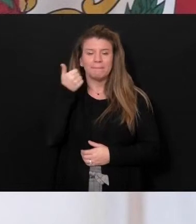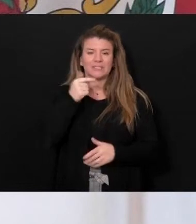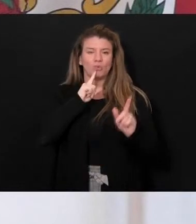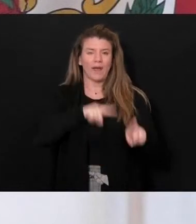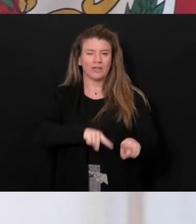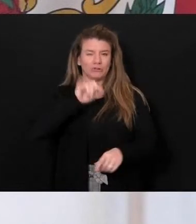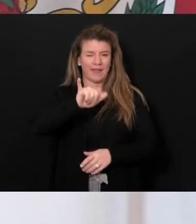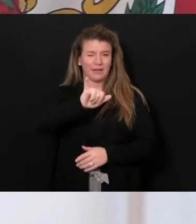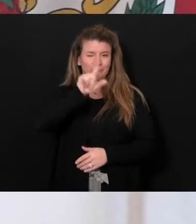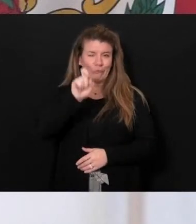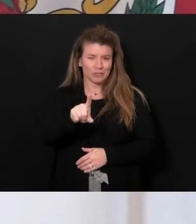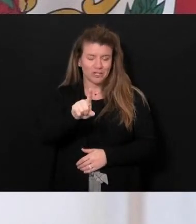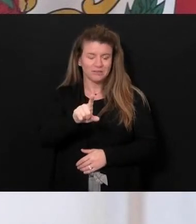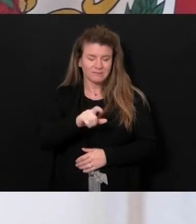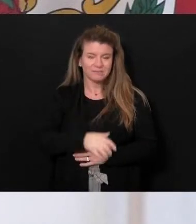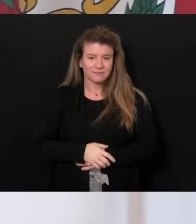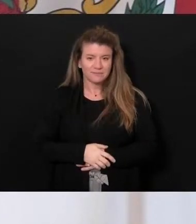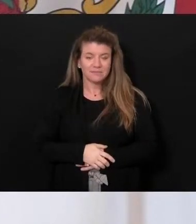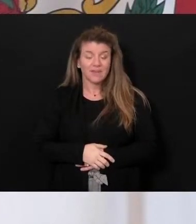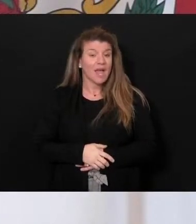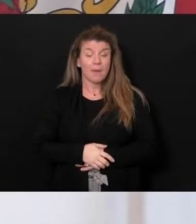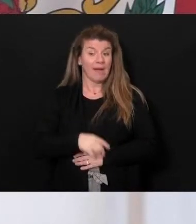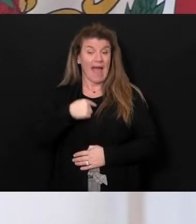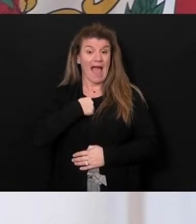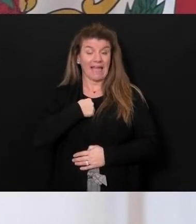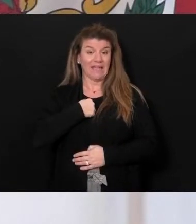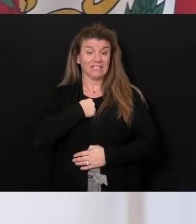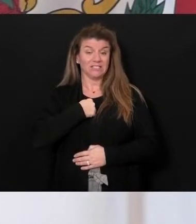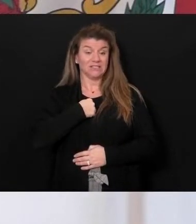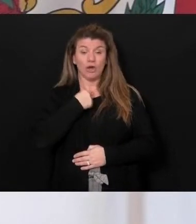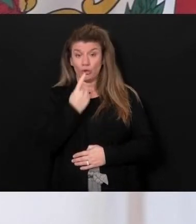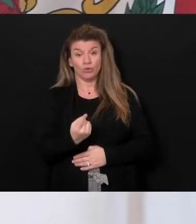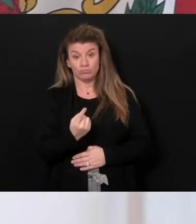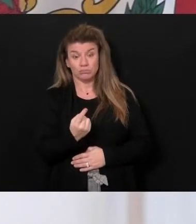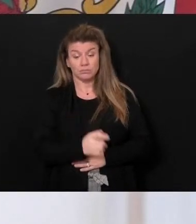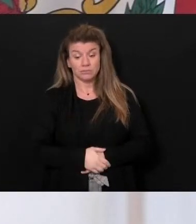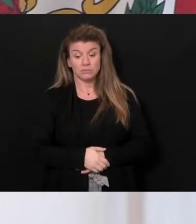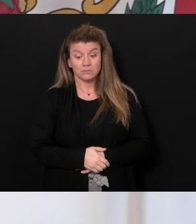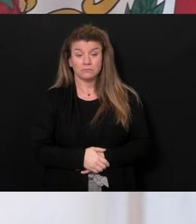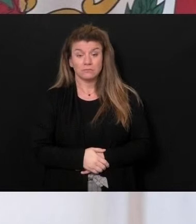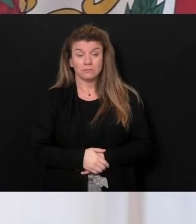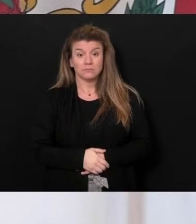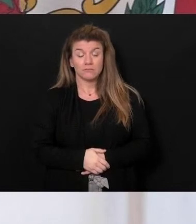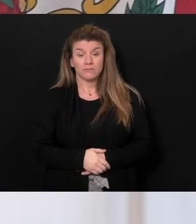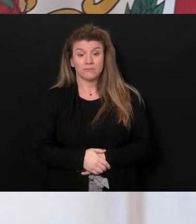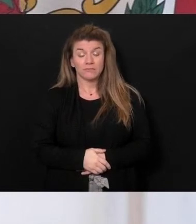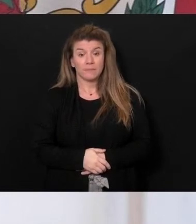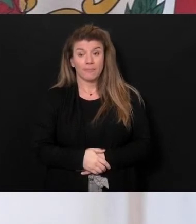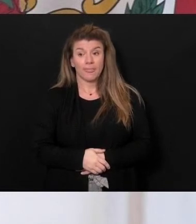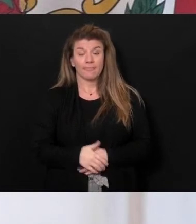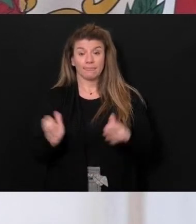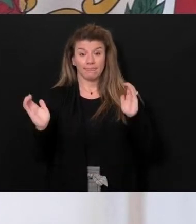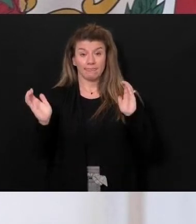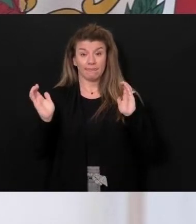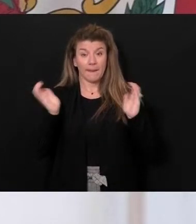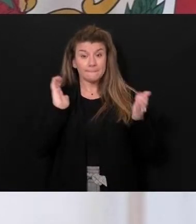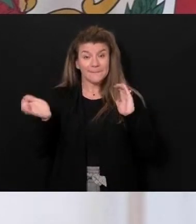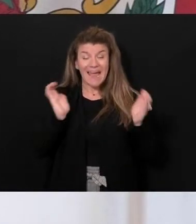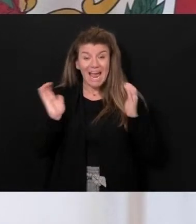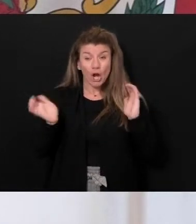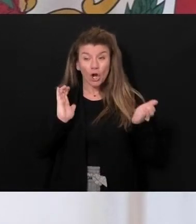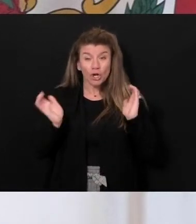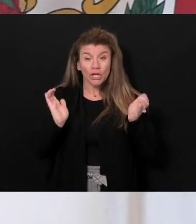everything. But Mark, I can assure you just this, that compared to where